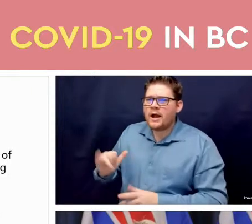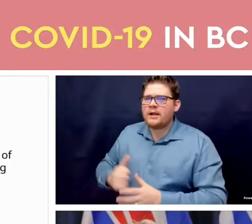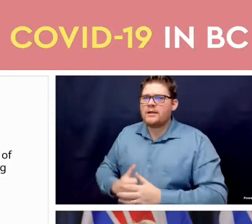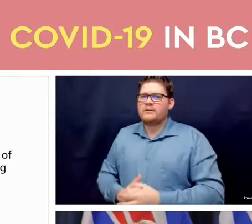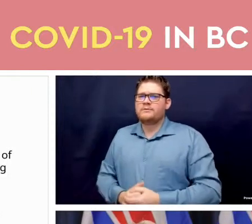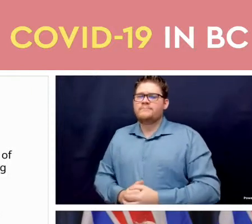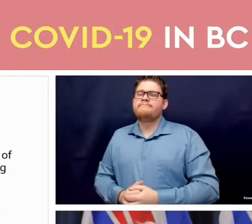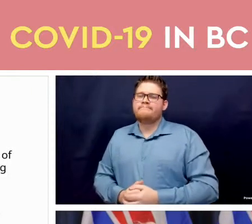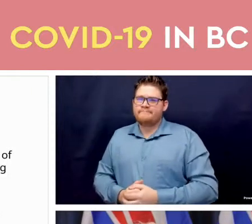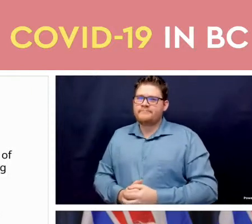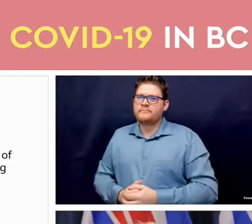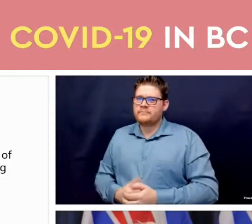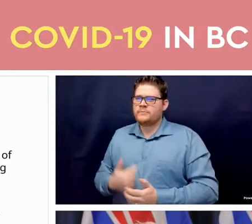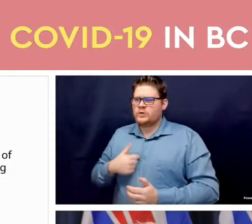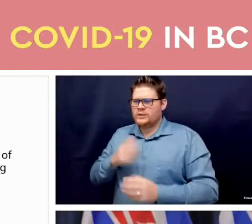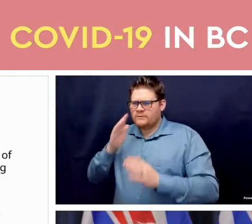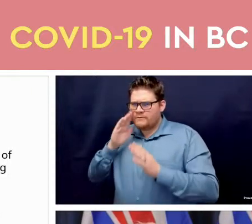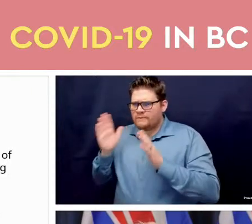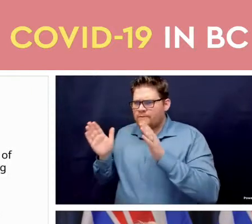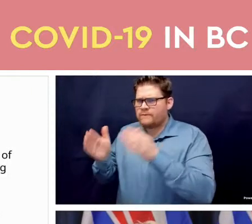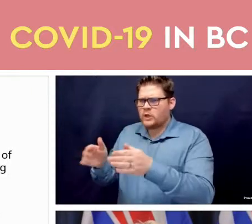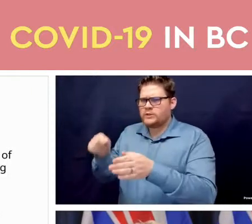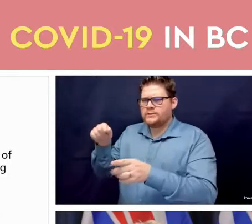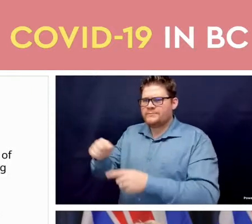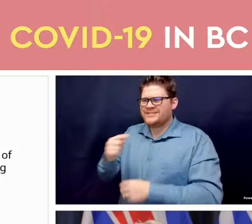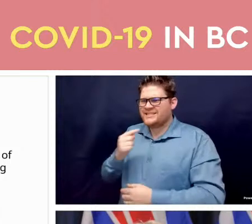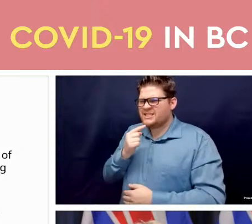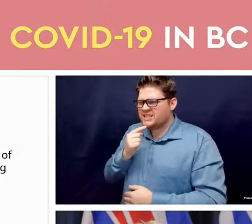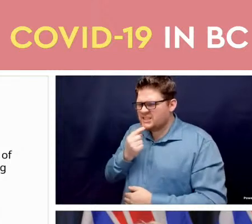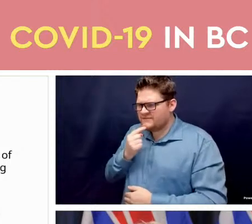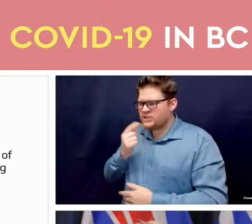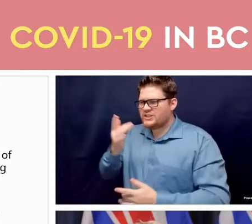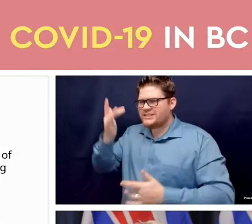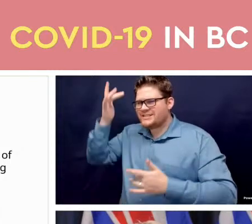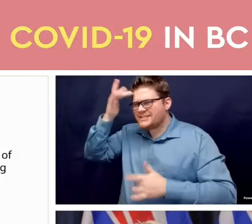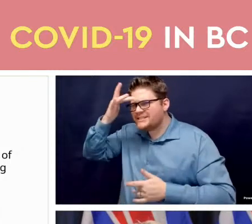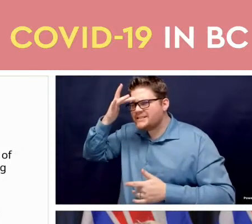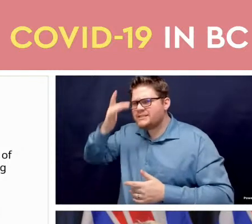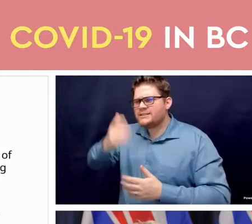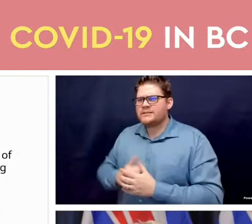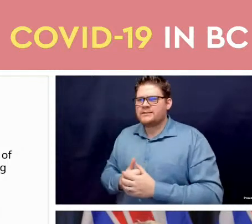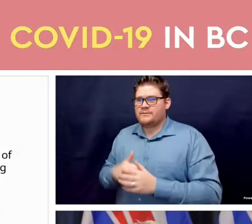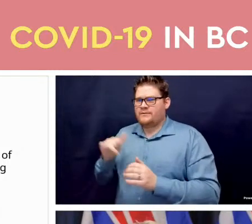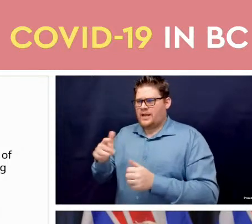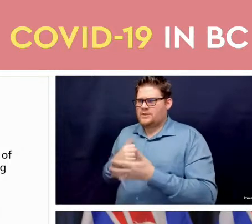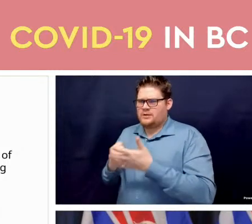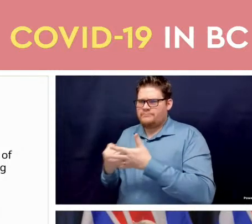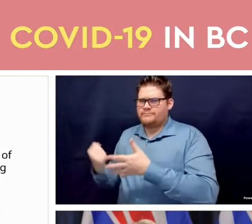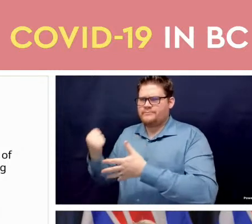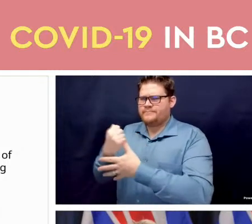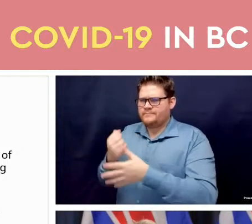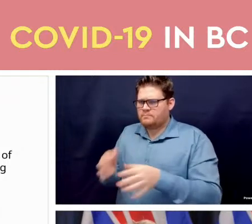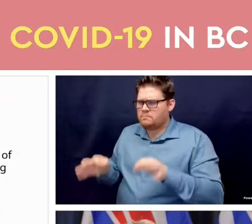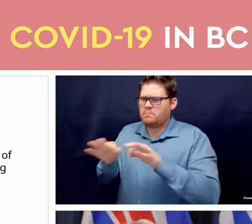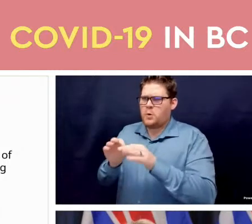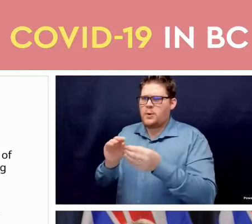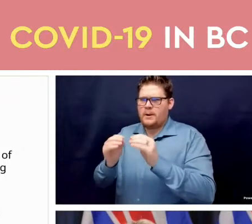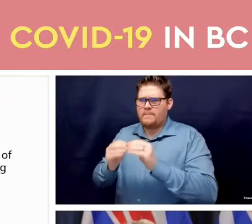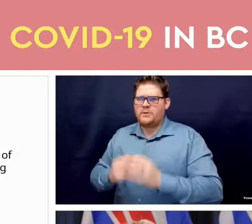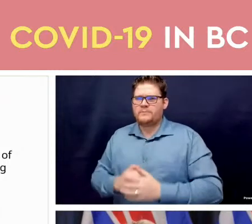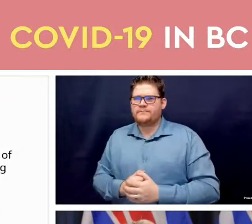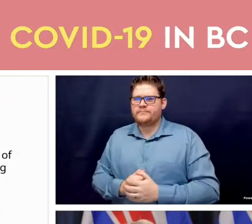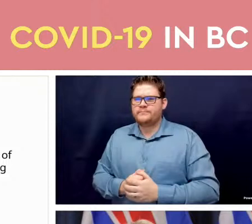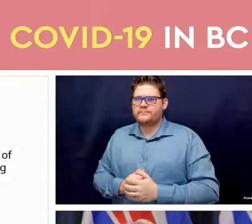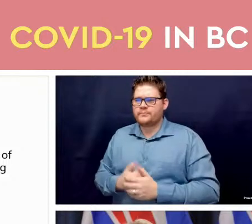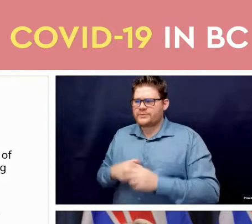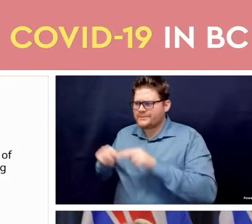BC who have a diagnosis of COVID-19 end up in hospital at any point in their illness? And that's really important for us to